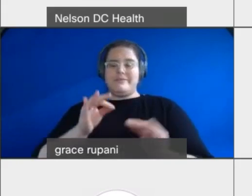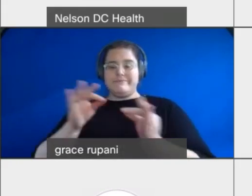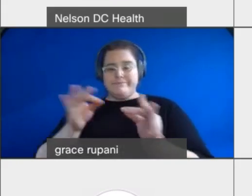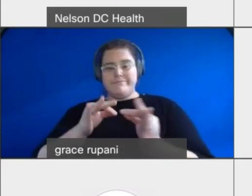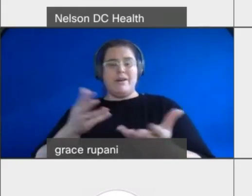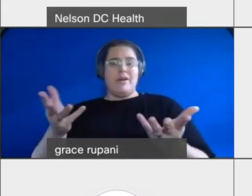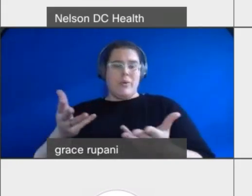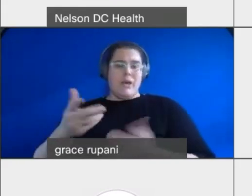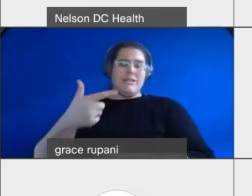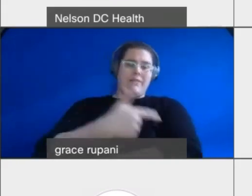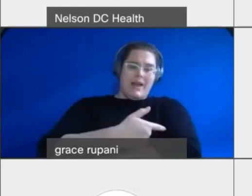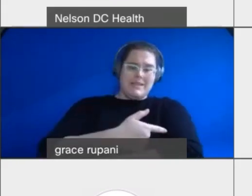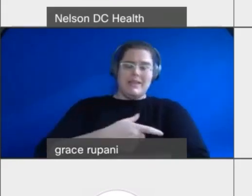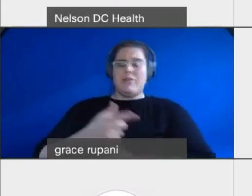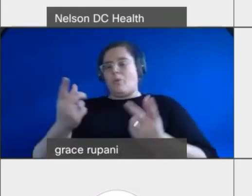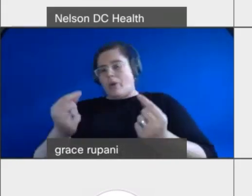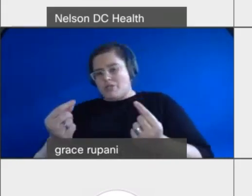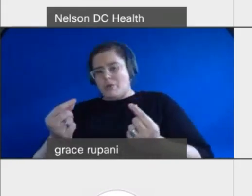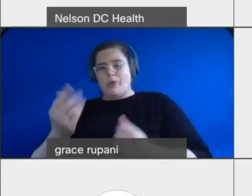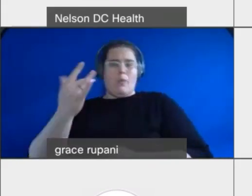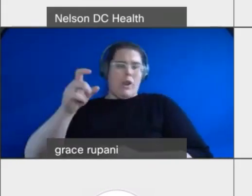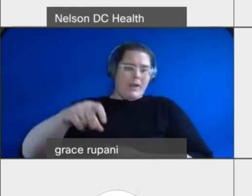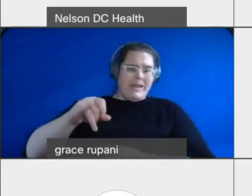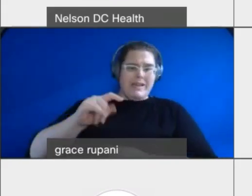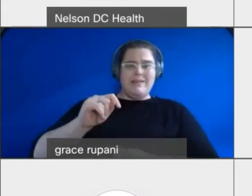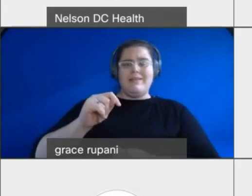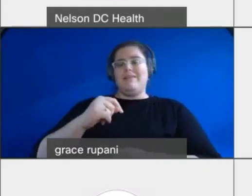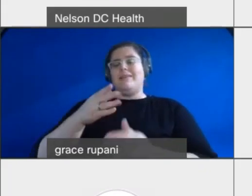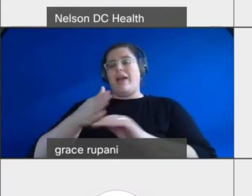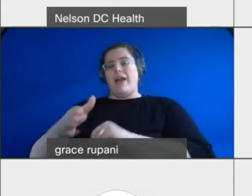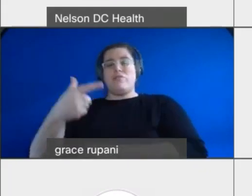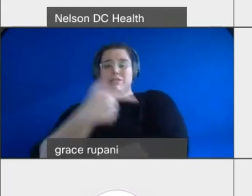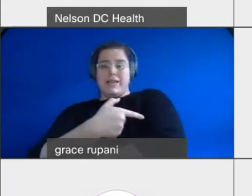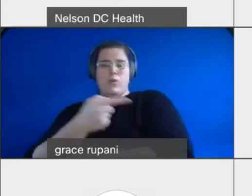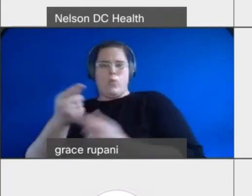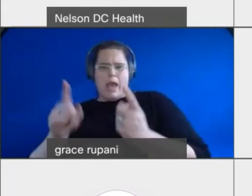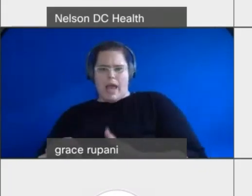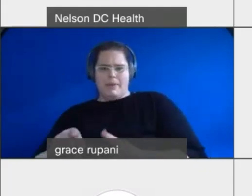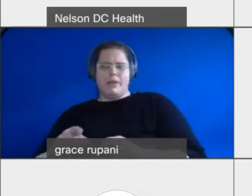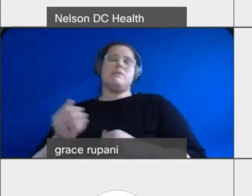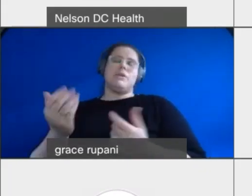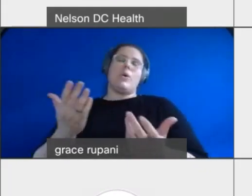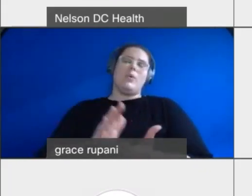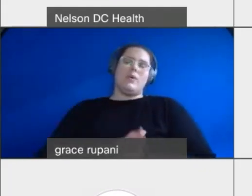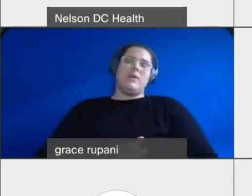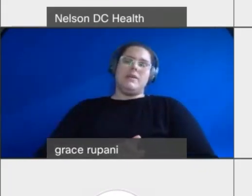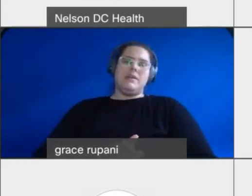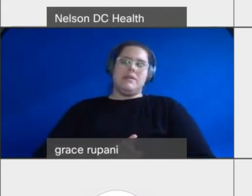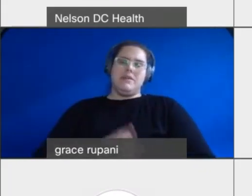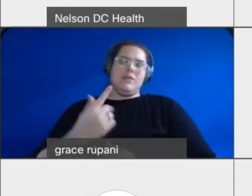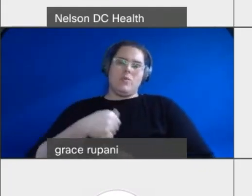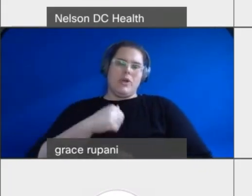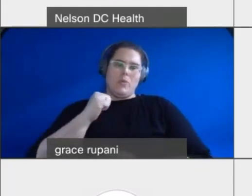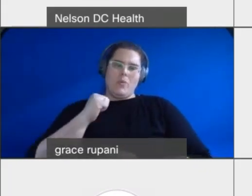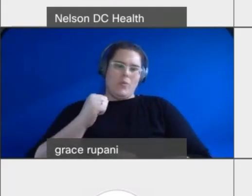vaccine do? Why do I need this? What's going to happen after I take it? So no, we won't be. And the main reason why